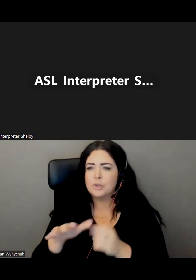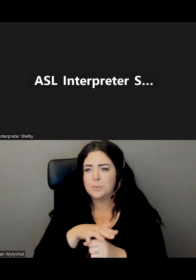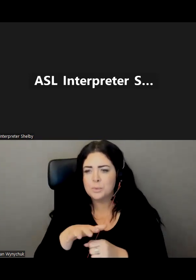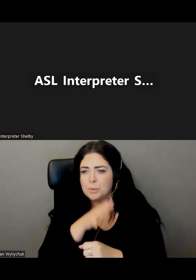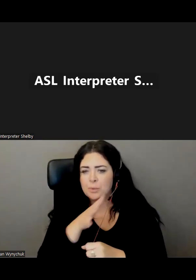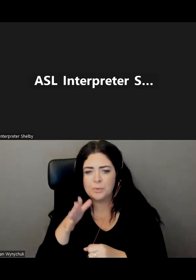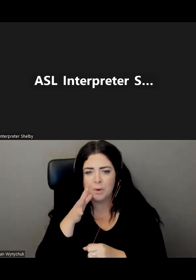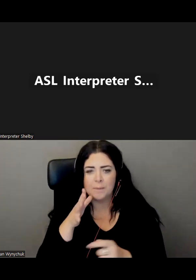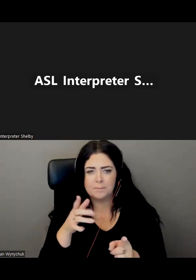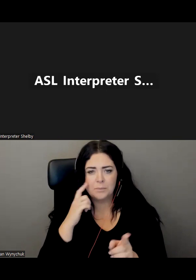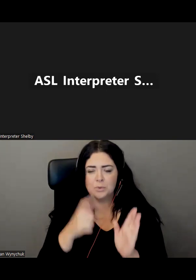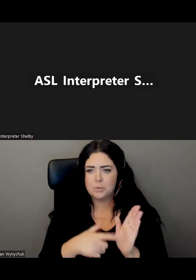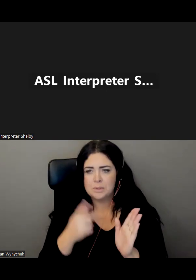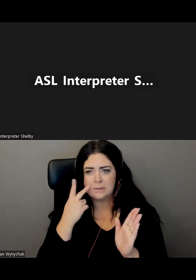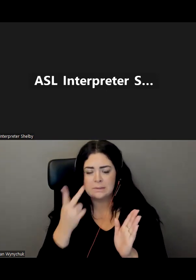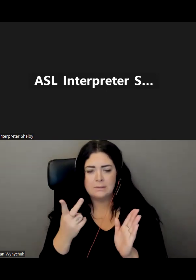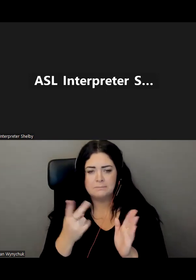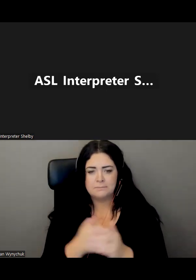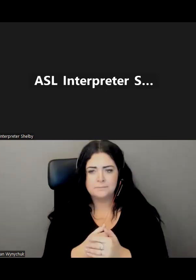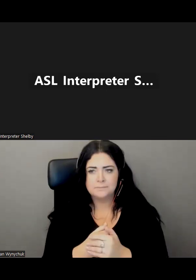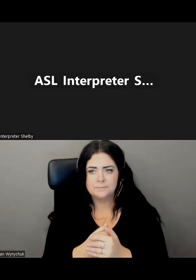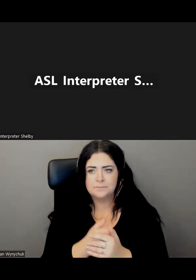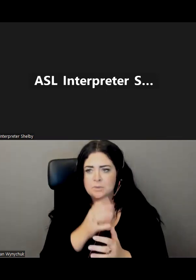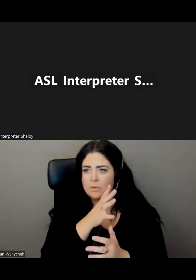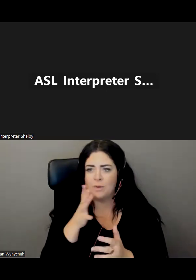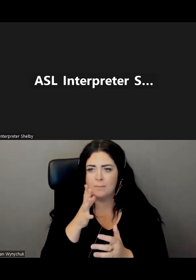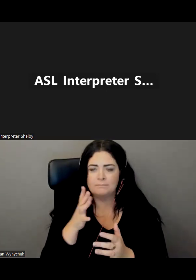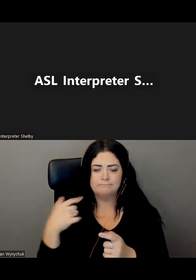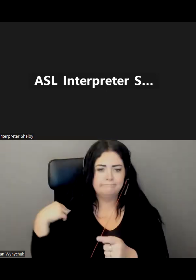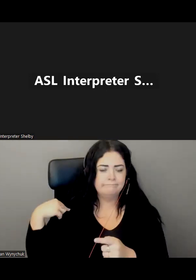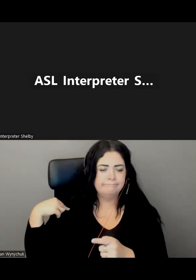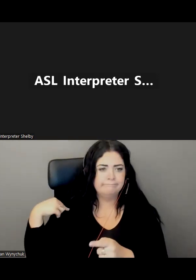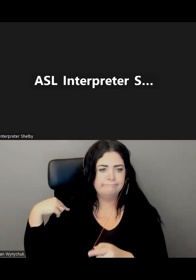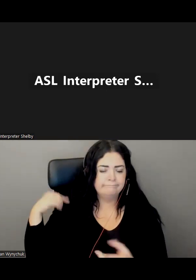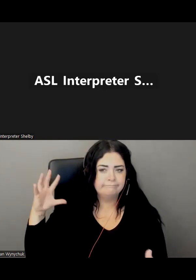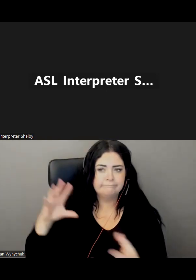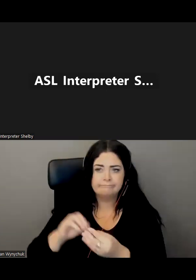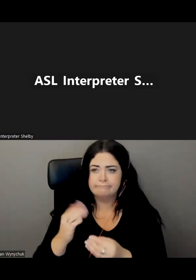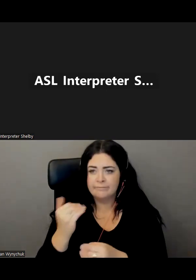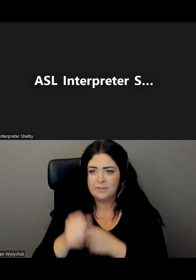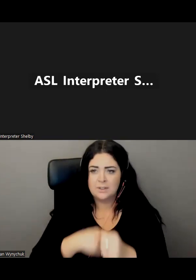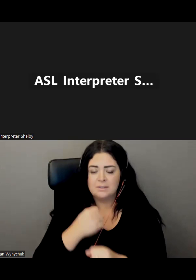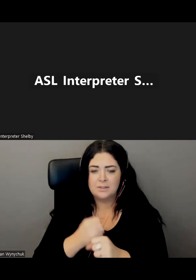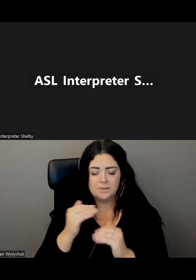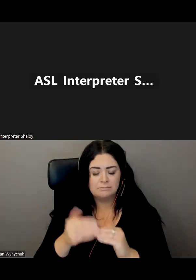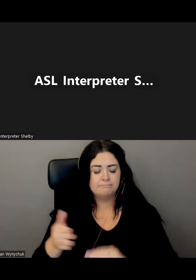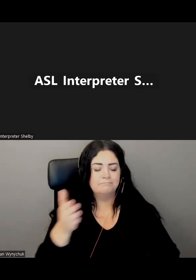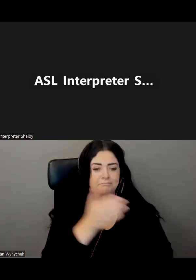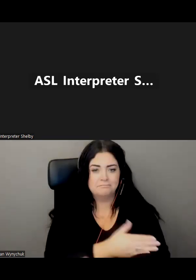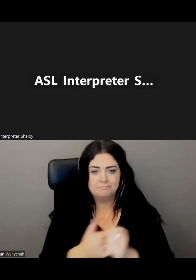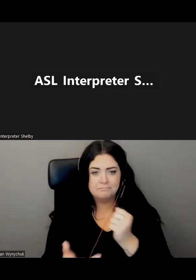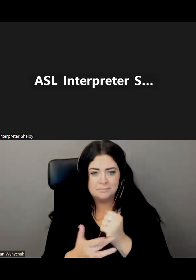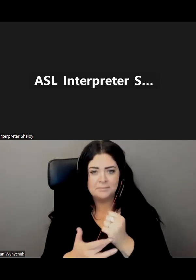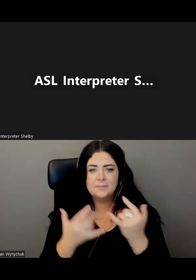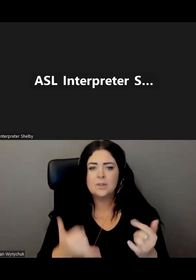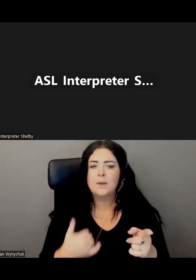you're probably going to see a lot of these things happening now. Farming has changed a lot in the last 15 years. So we actually have